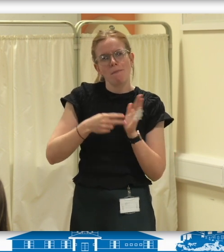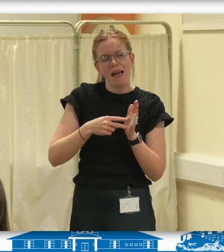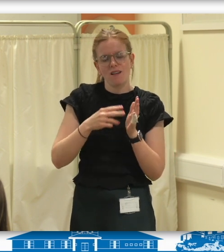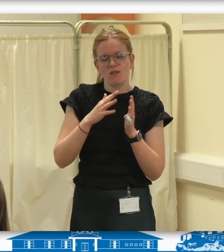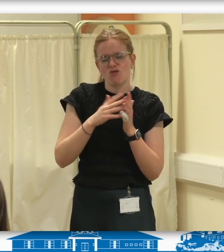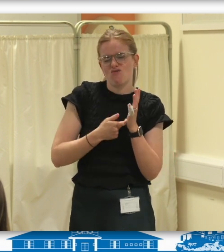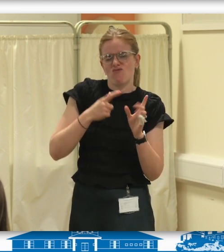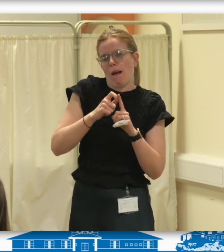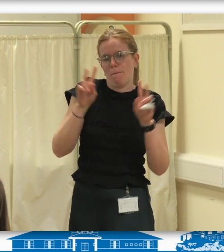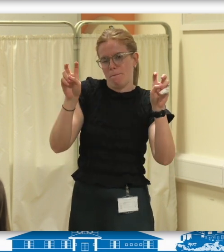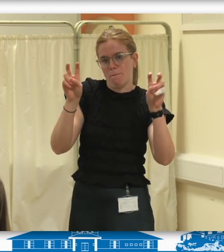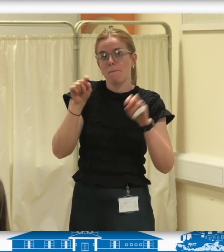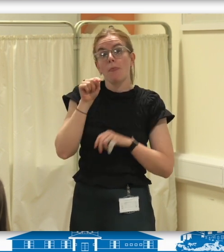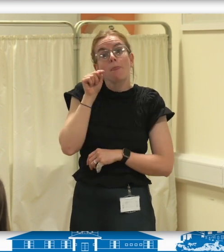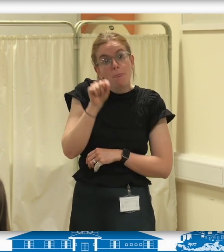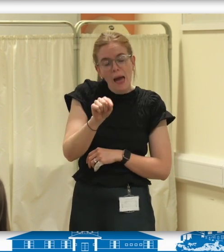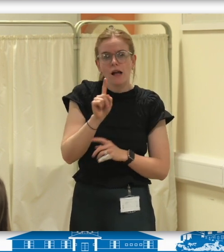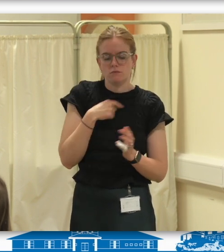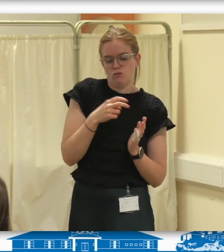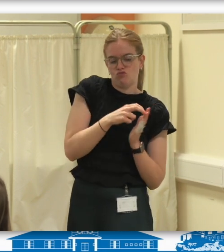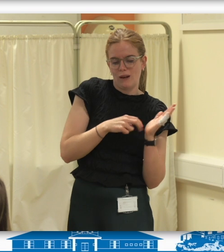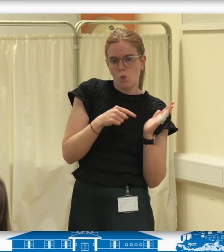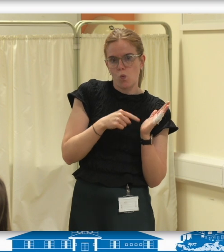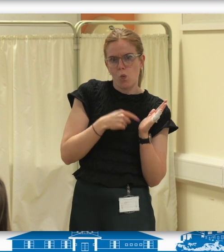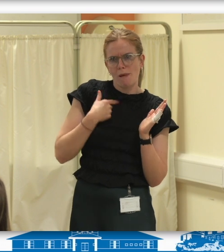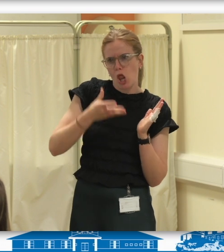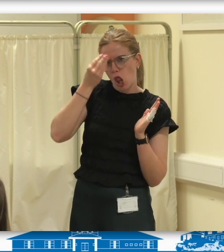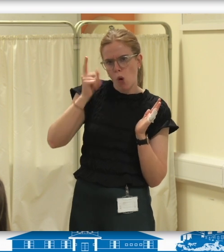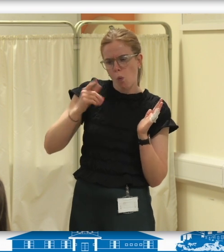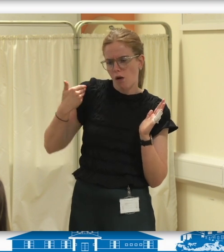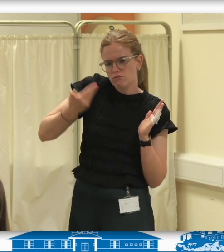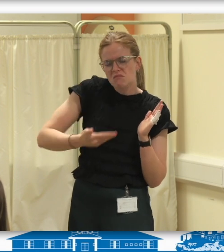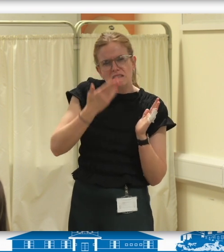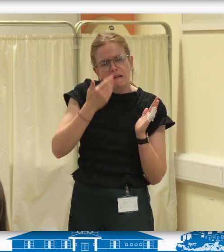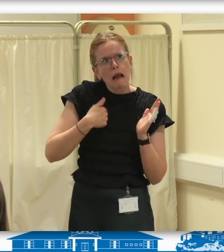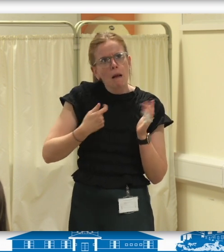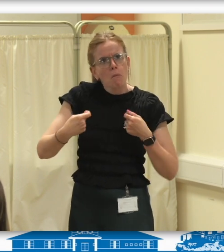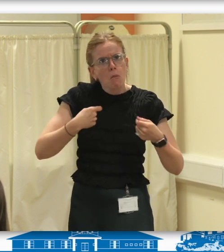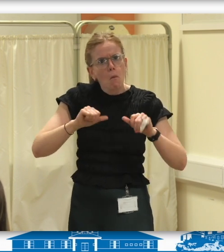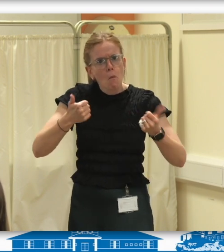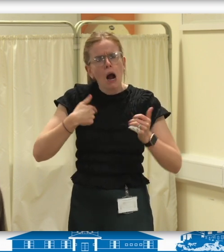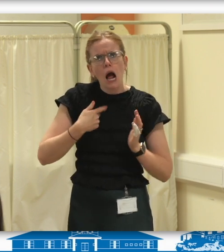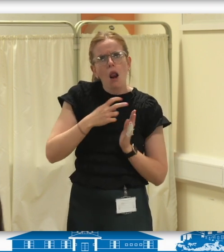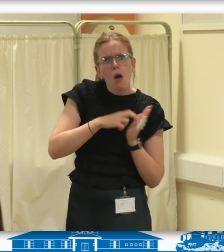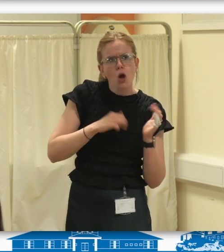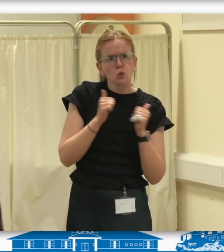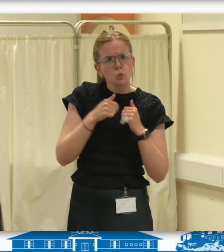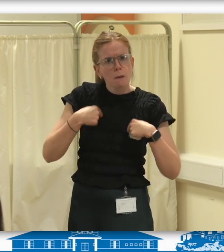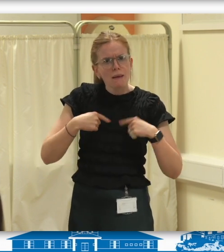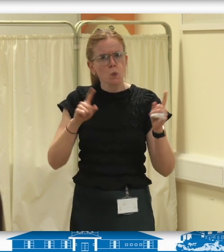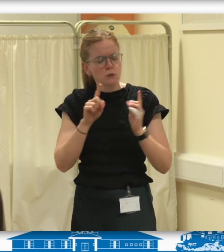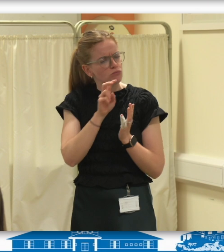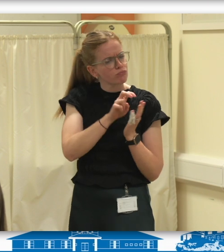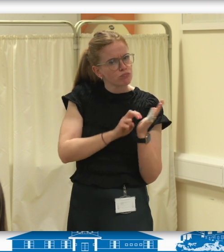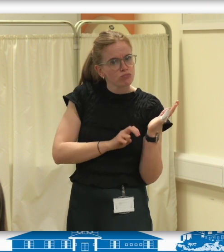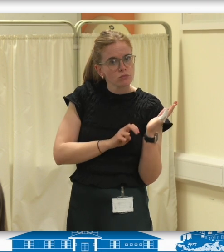is a way that we use to record learning about what strategies have worked for each particular person.